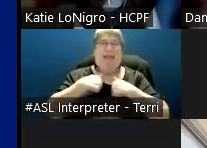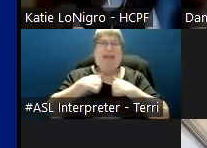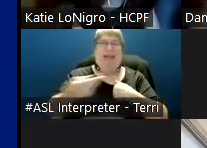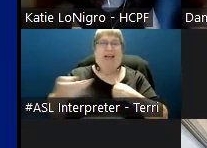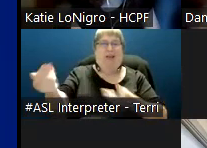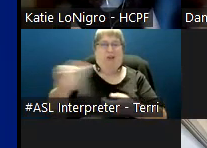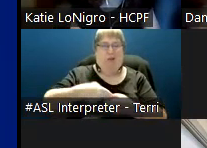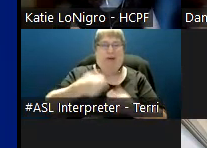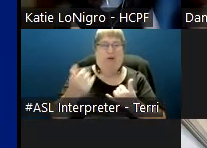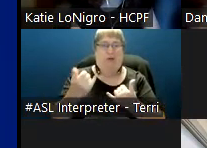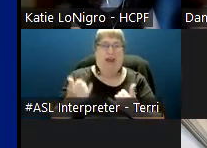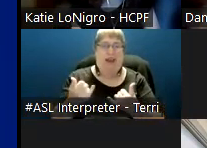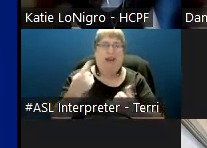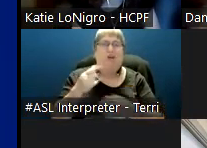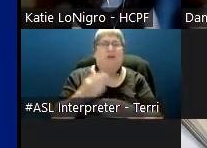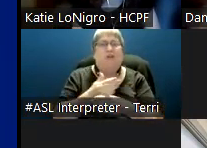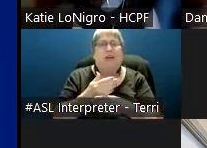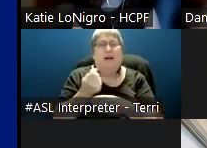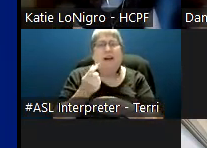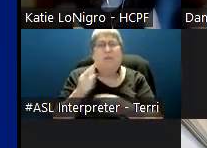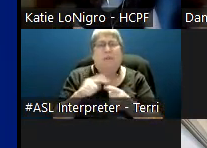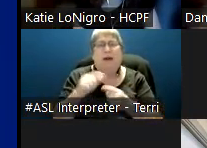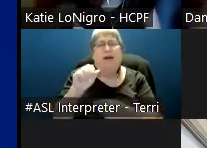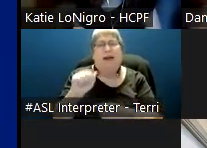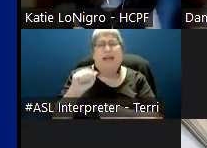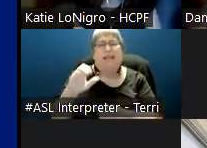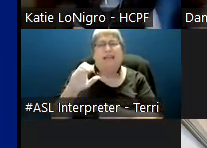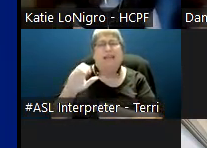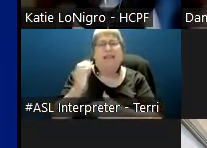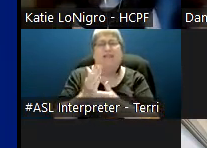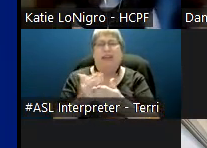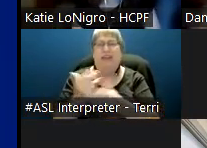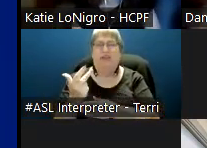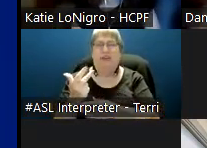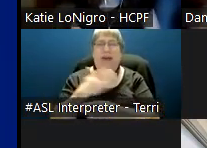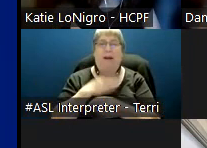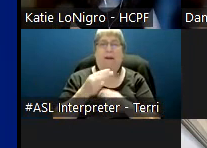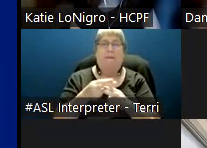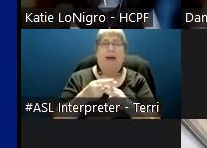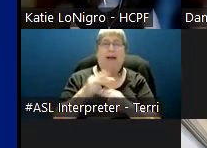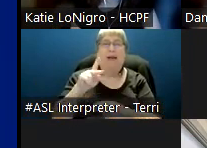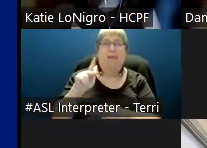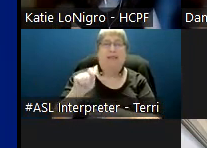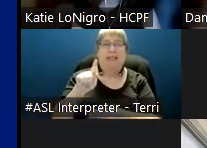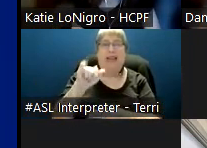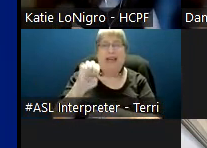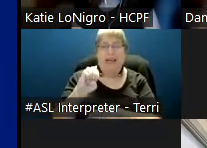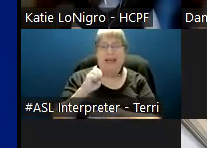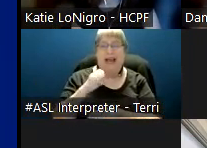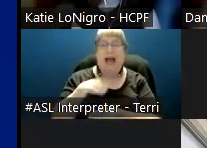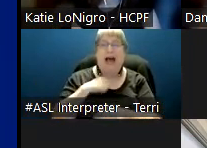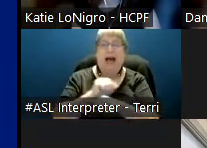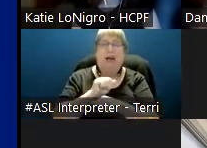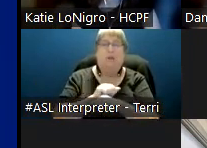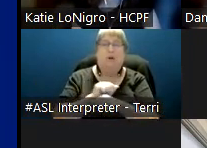me join today to share a little bit about ACC Phase 3. My name is Katie Lenigro. I work as part of the